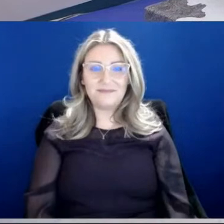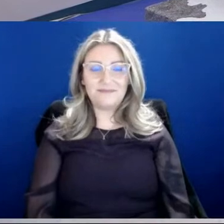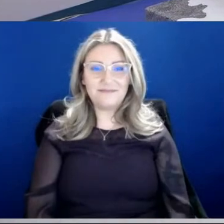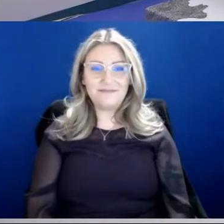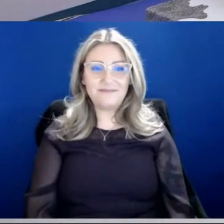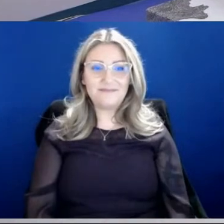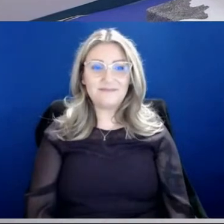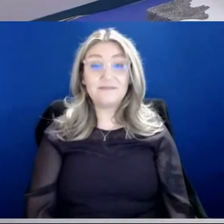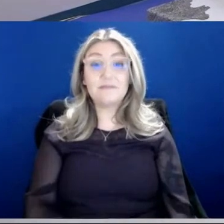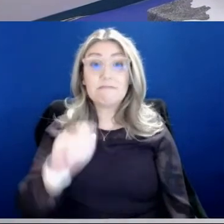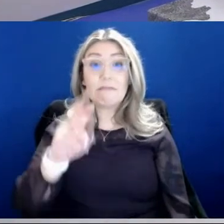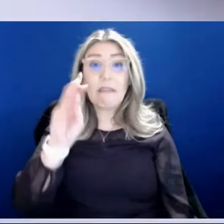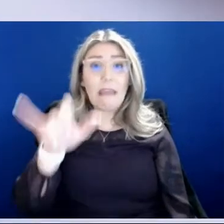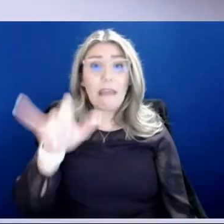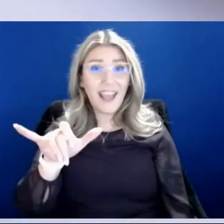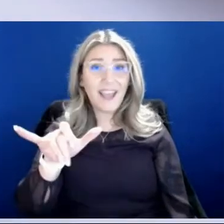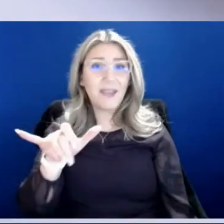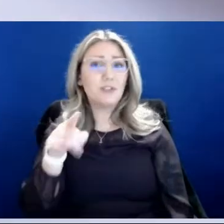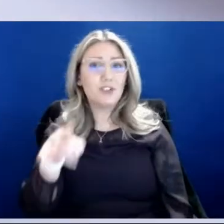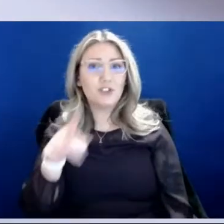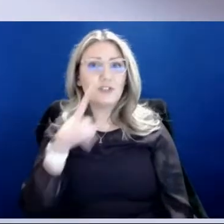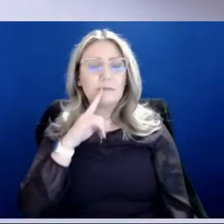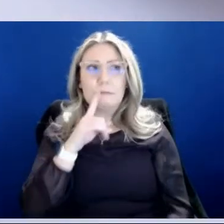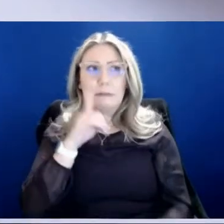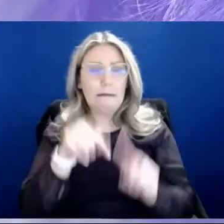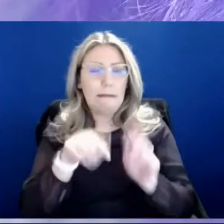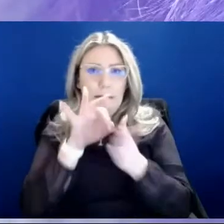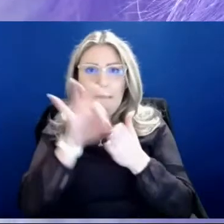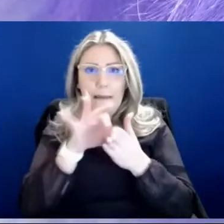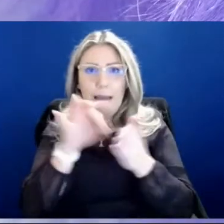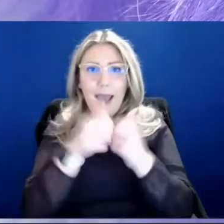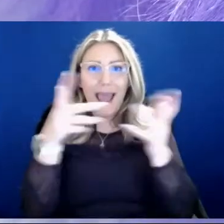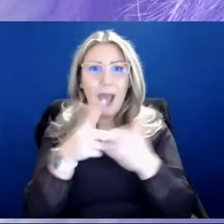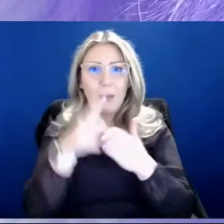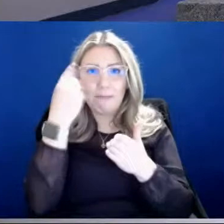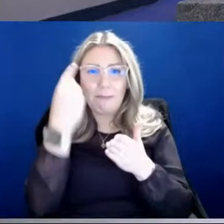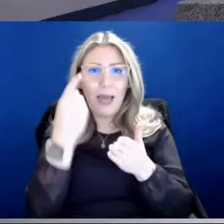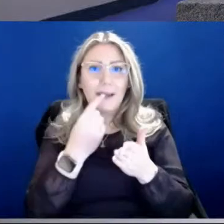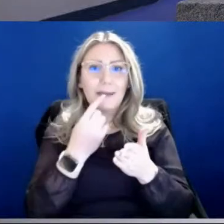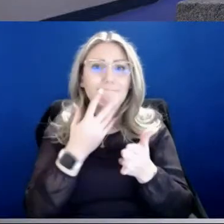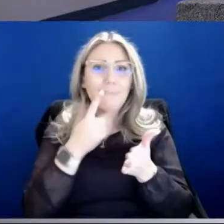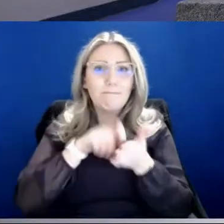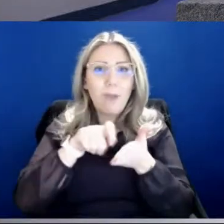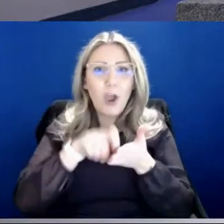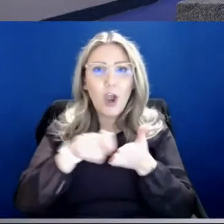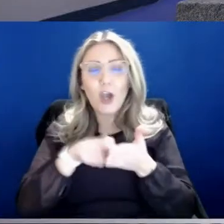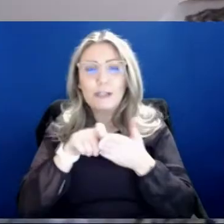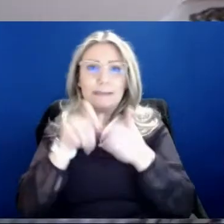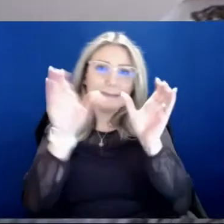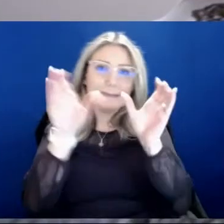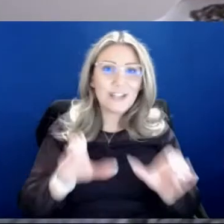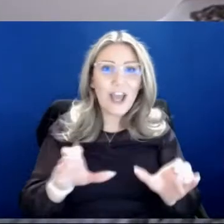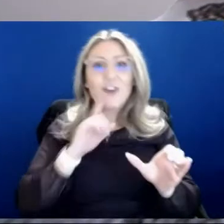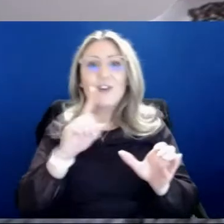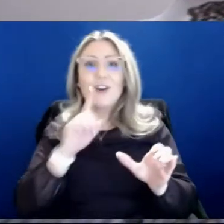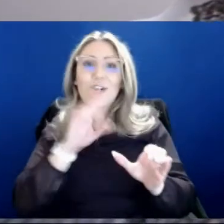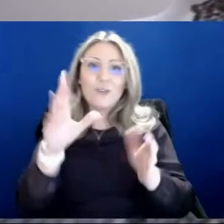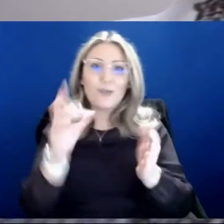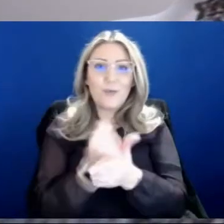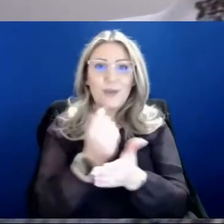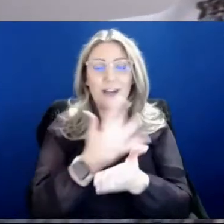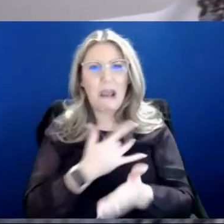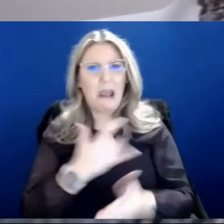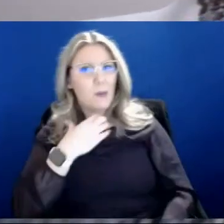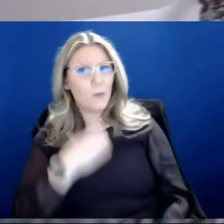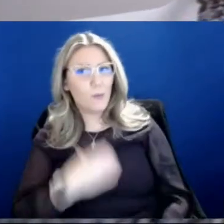Amy Eli Huxtable has lost track of how many Sharpies they've gone through while decorating their Parade of Hearts winning heart. I wish I had